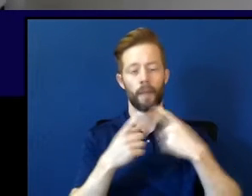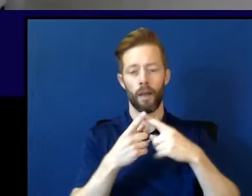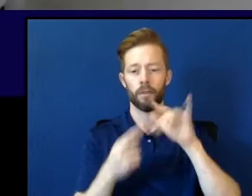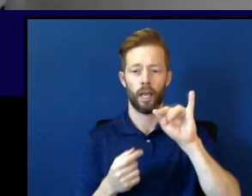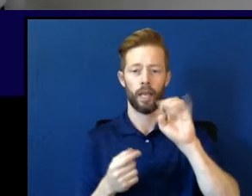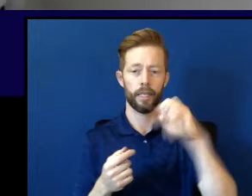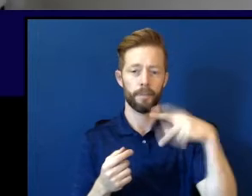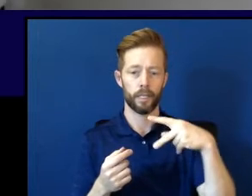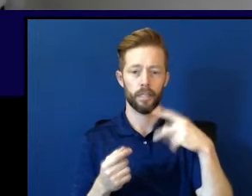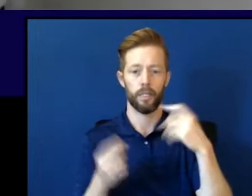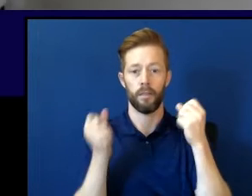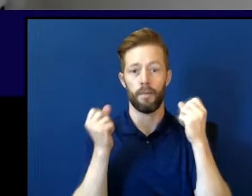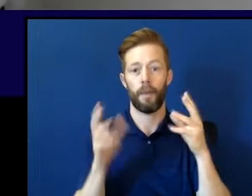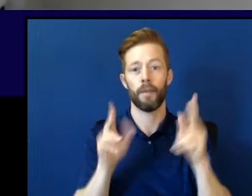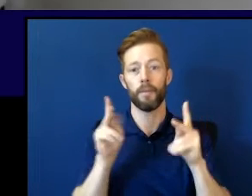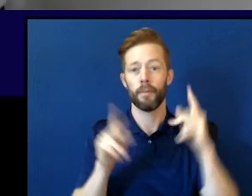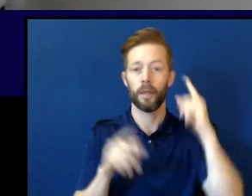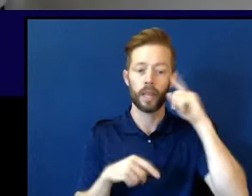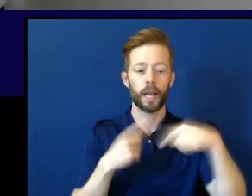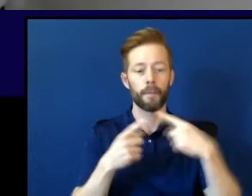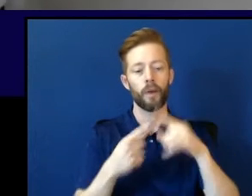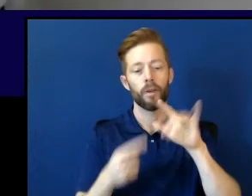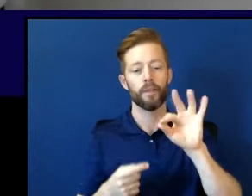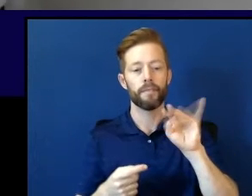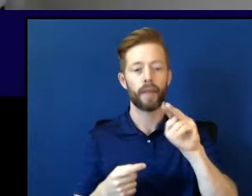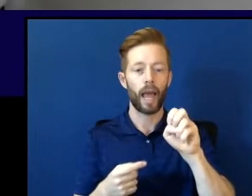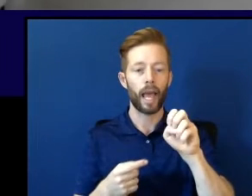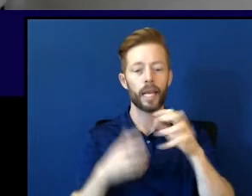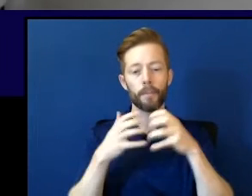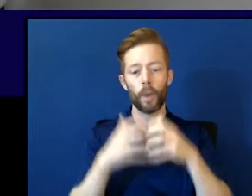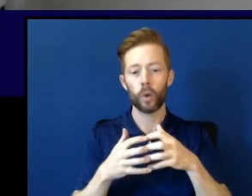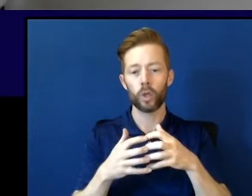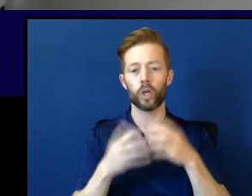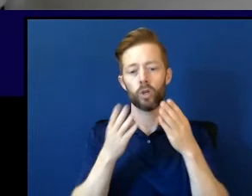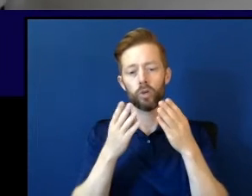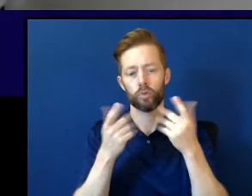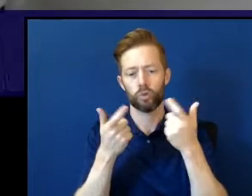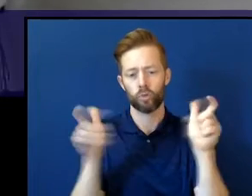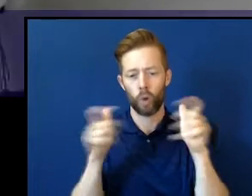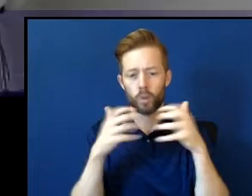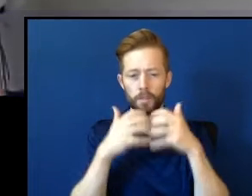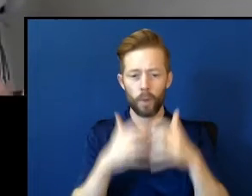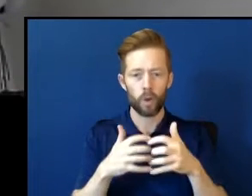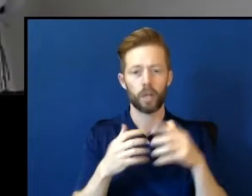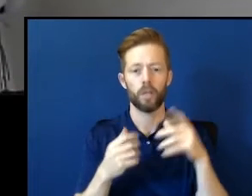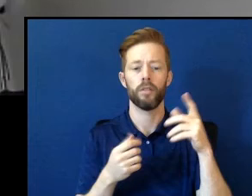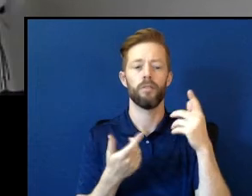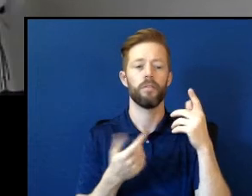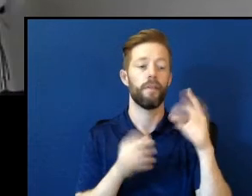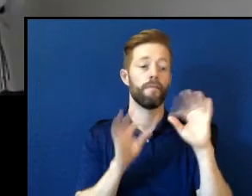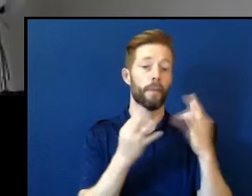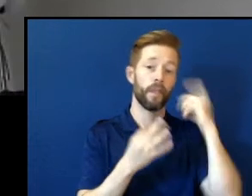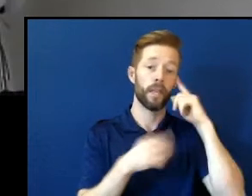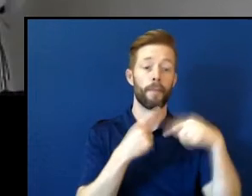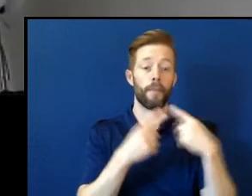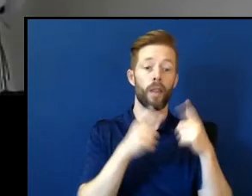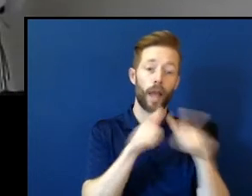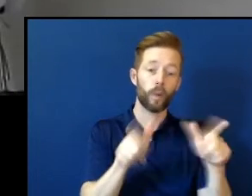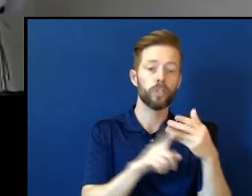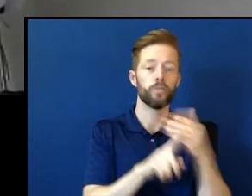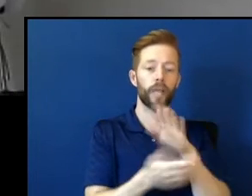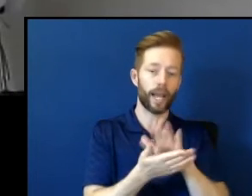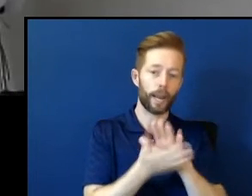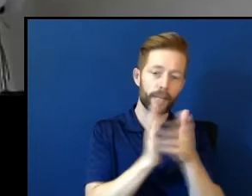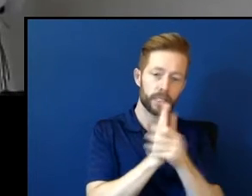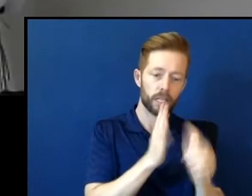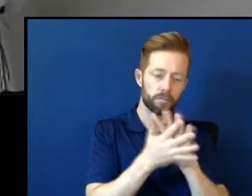when we talk about IEP, many people probably only think about fine motor, gross motor, or families will only think about